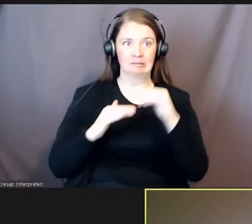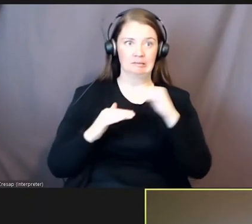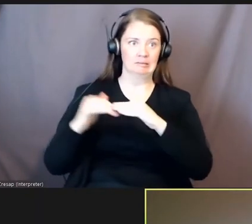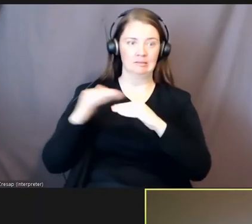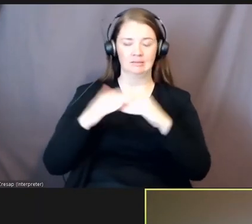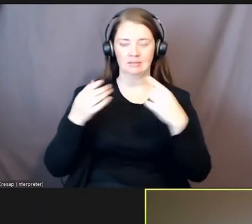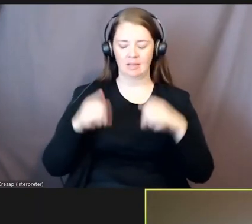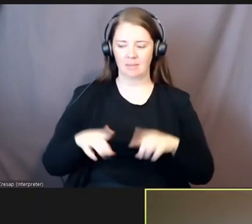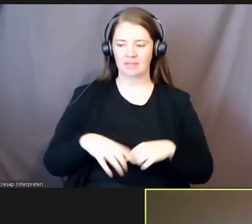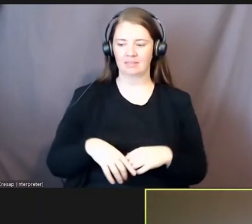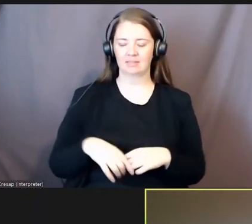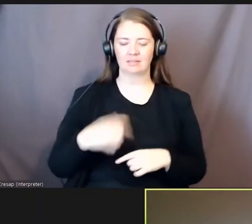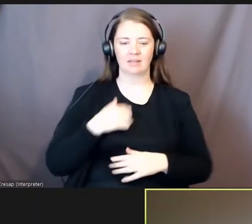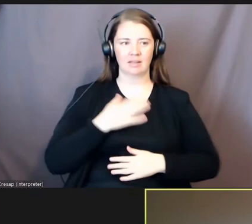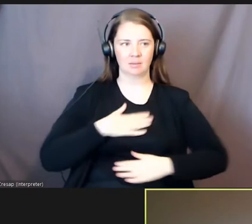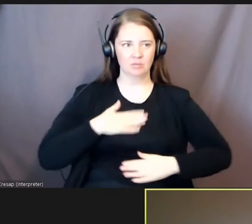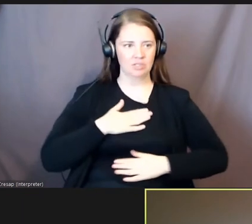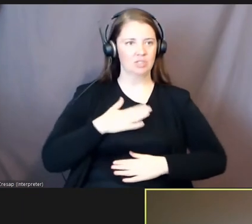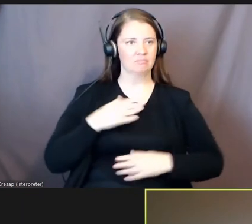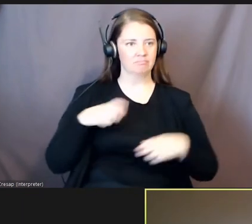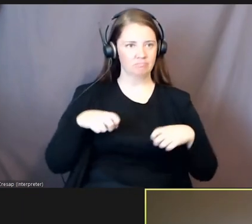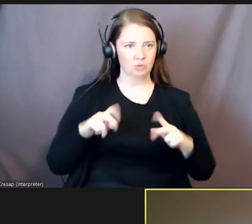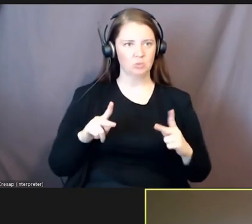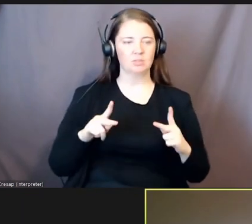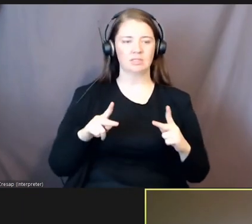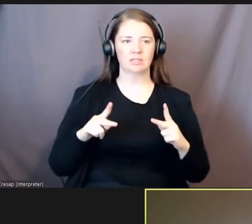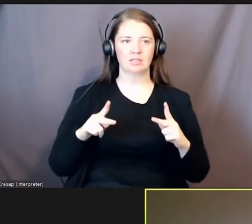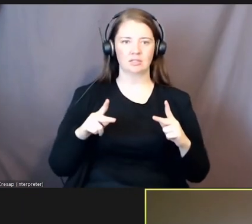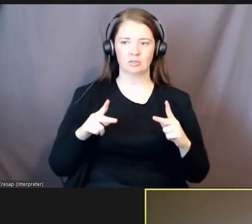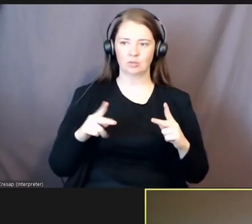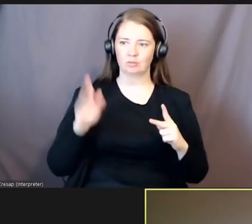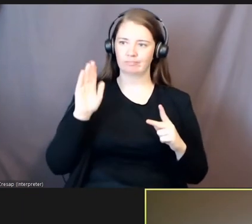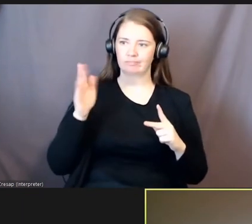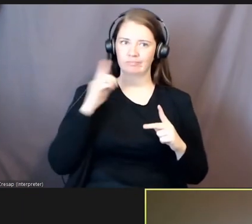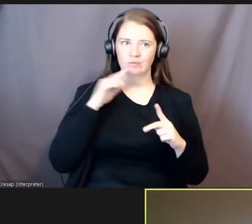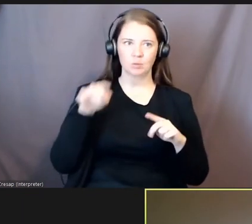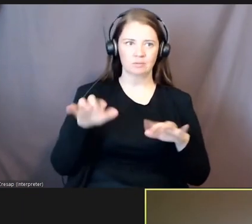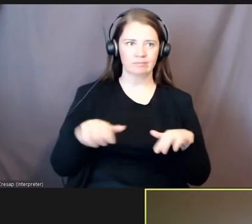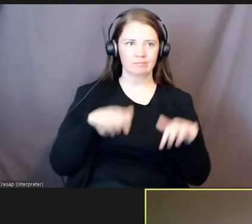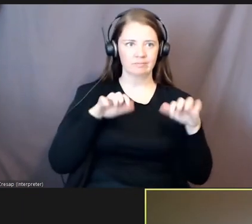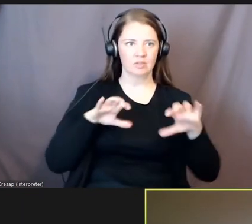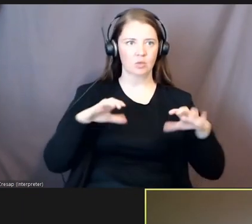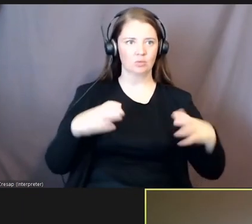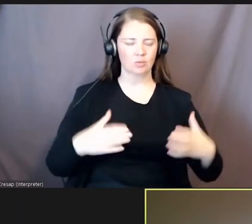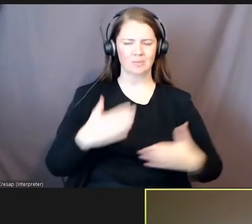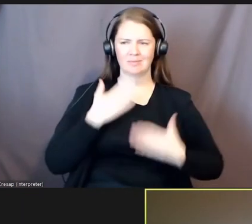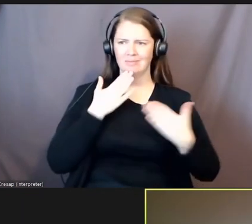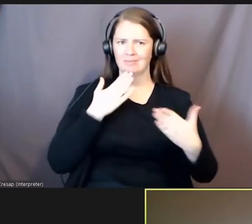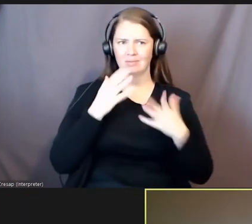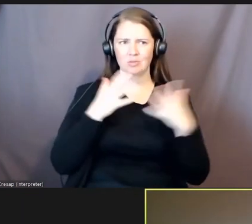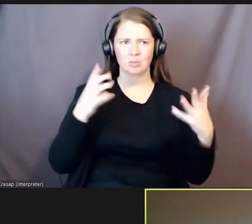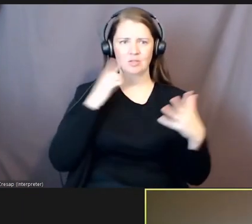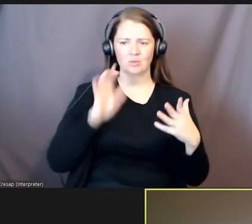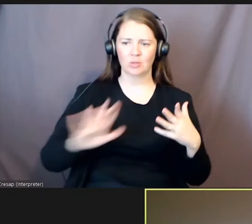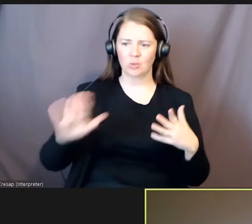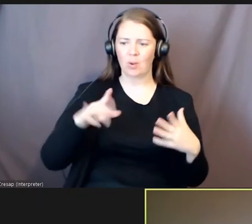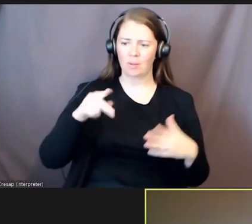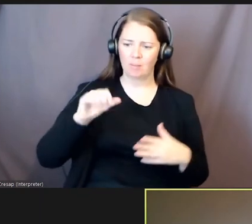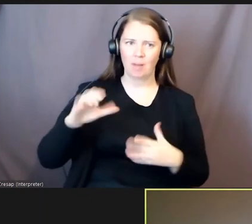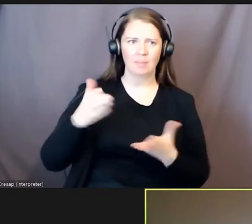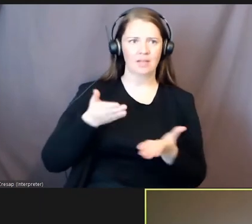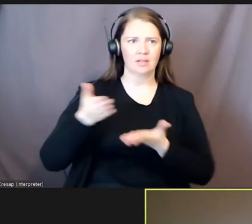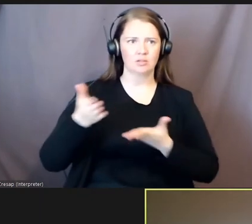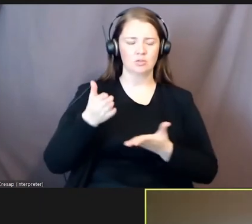other there. Really appreciate the opportunity to address the group, and thank you so much for really the public service that you all are doing. I know you